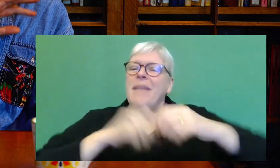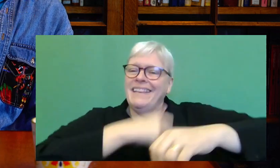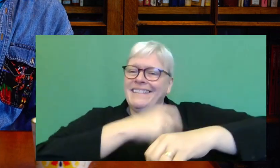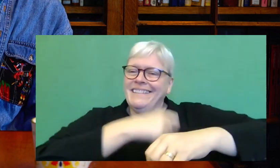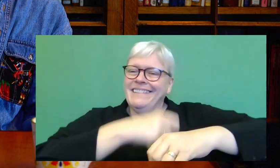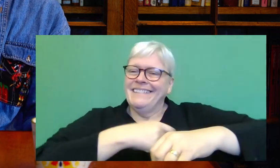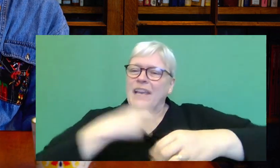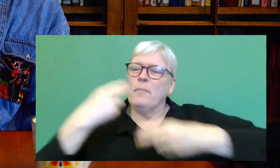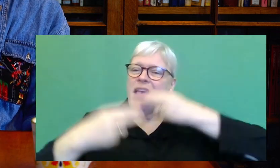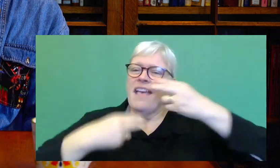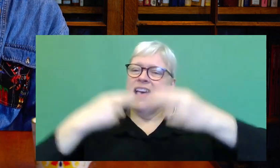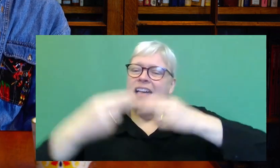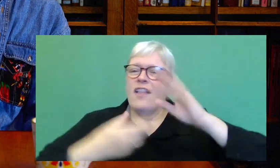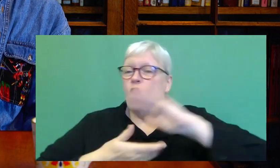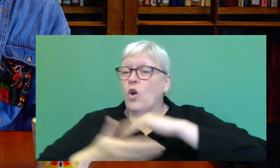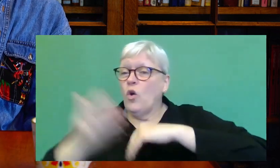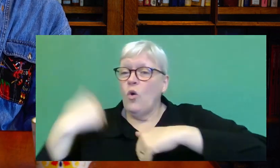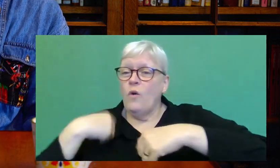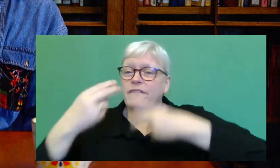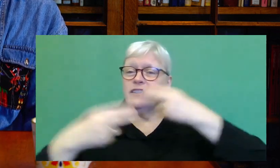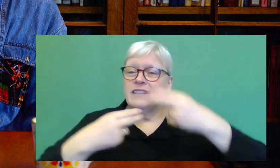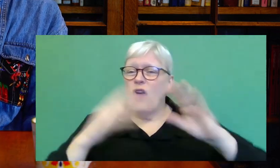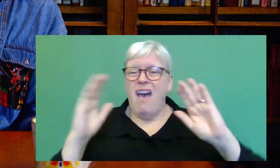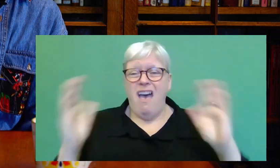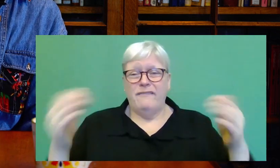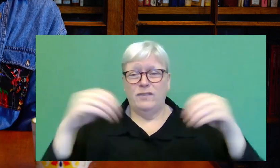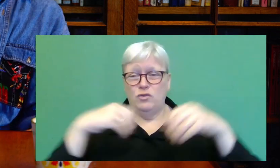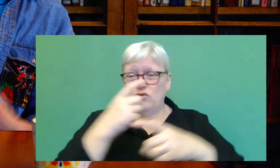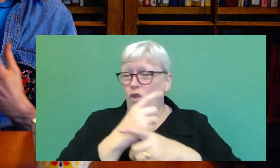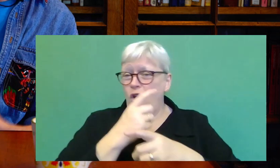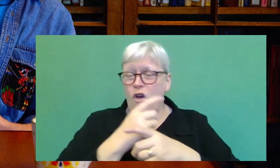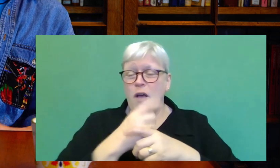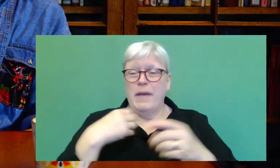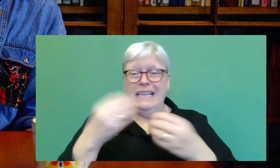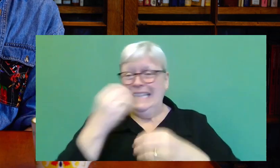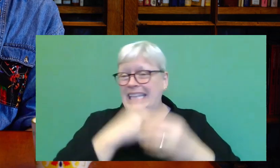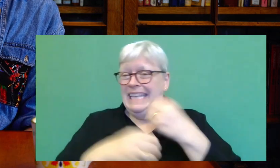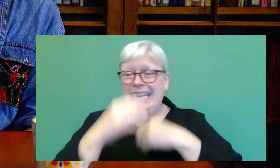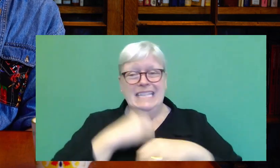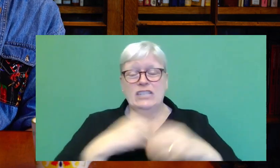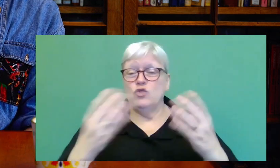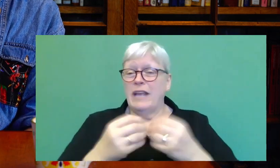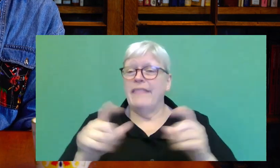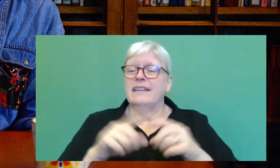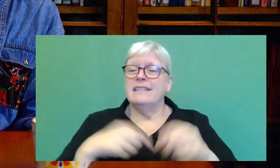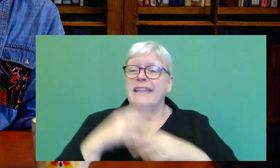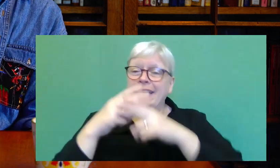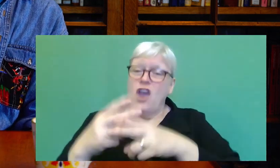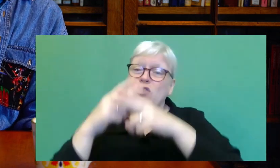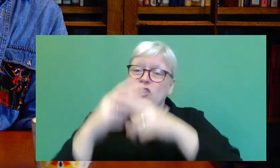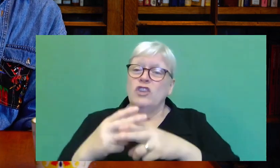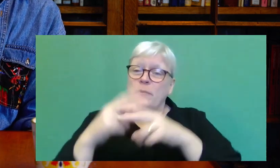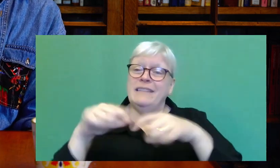for dinner and say, look, you don't have to talk, but let's eat together. I can nourish you in that fashion. So it has this sort of healing